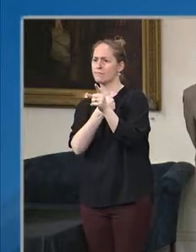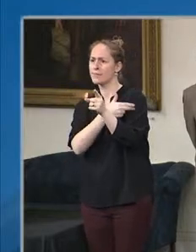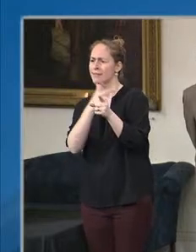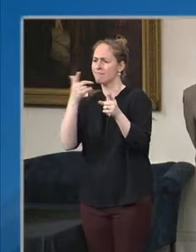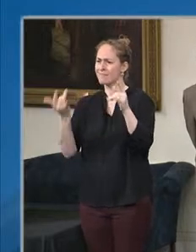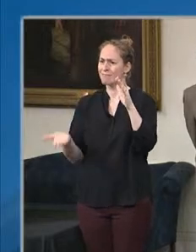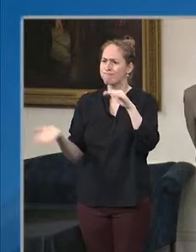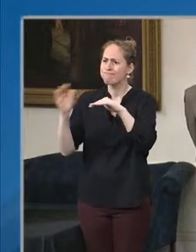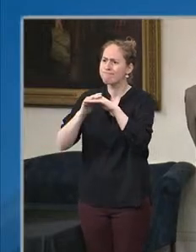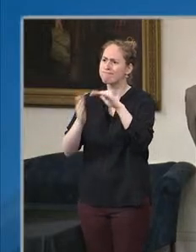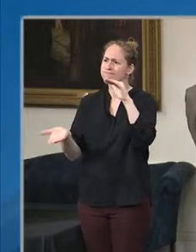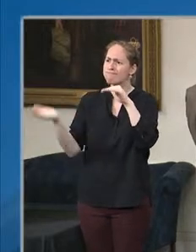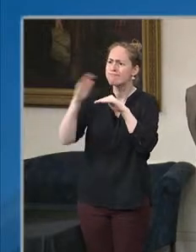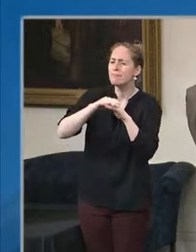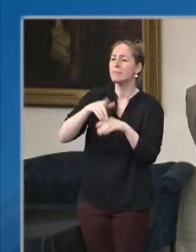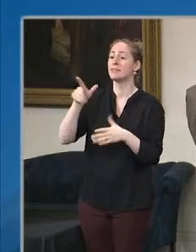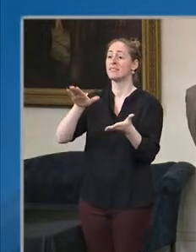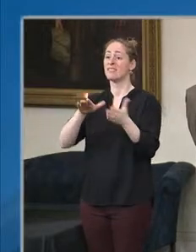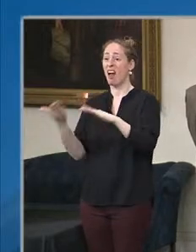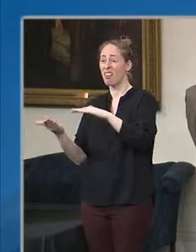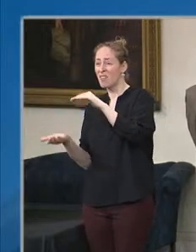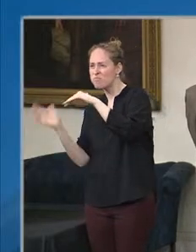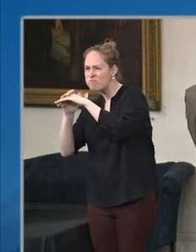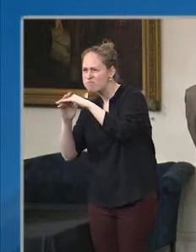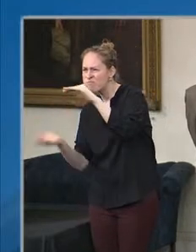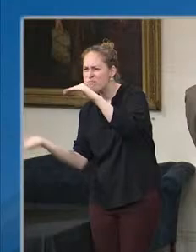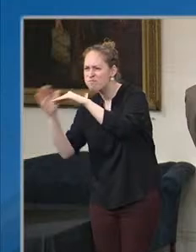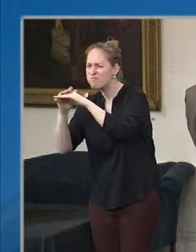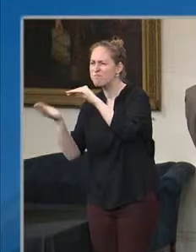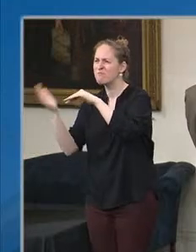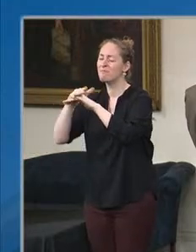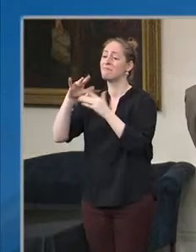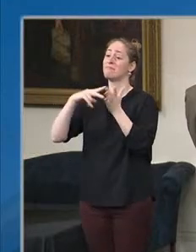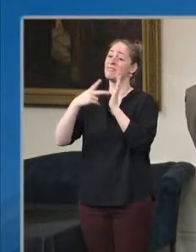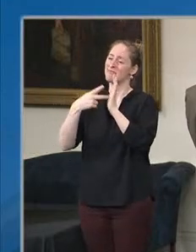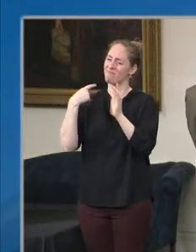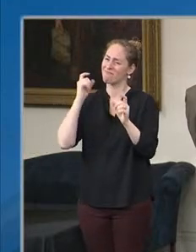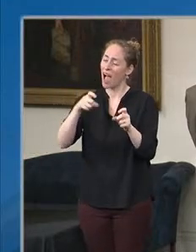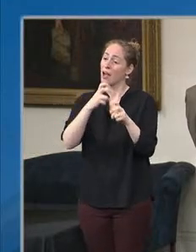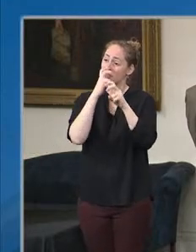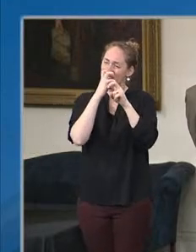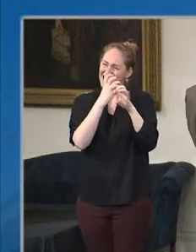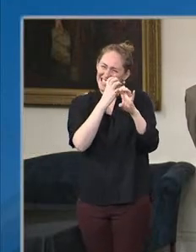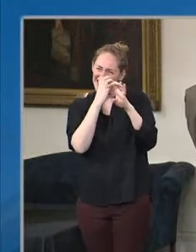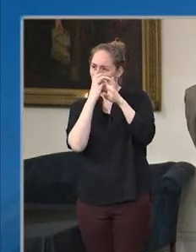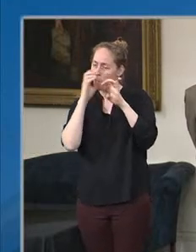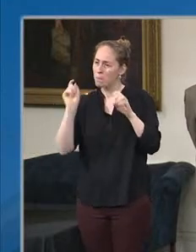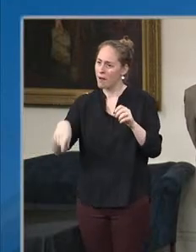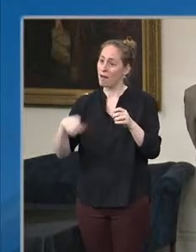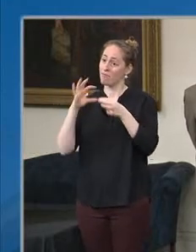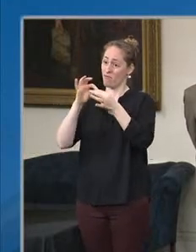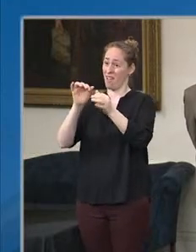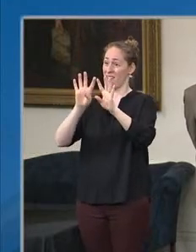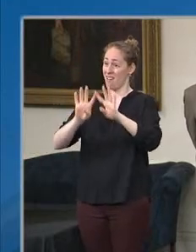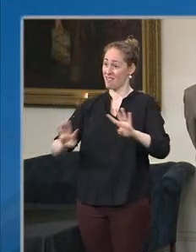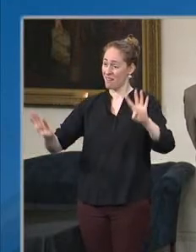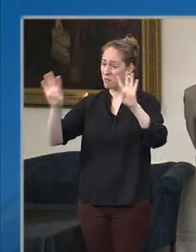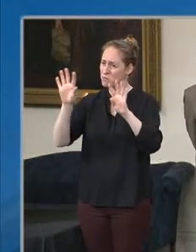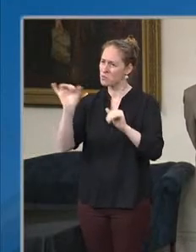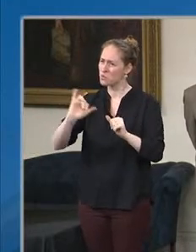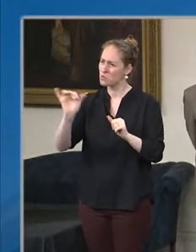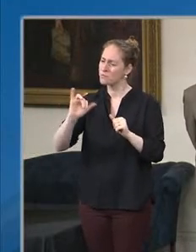emergency with heightened levels. Hanukkah is the story of how a small group of people